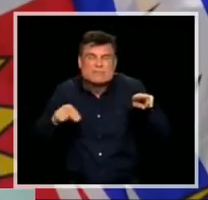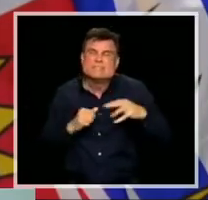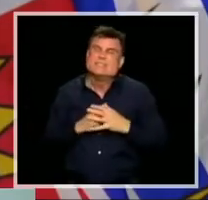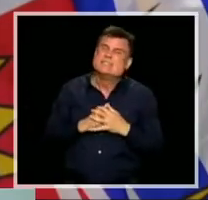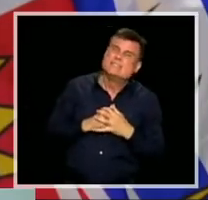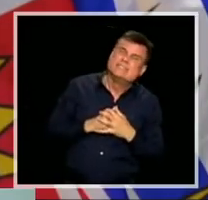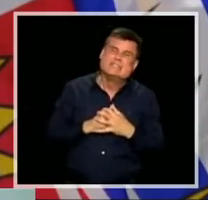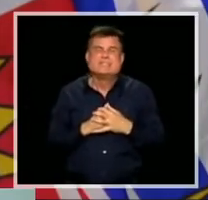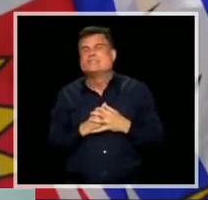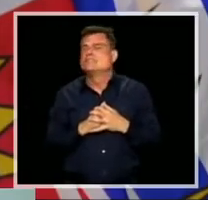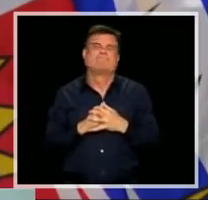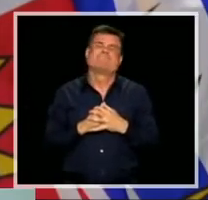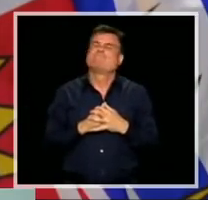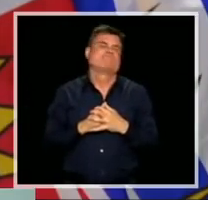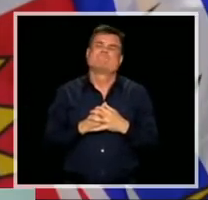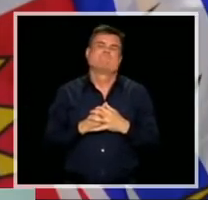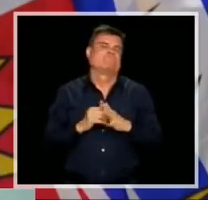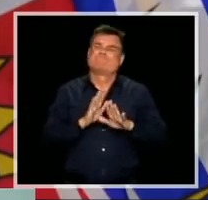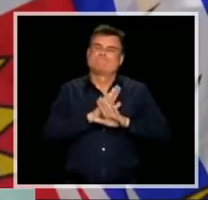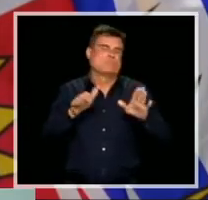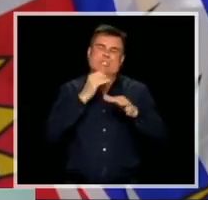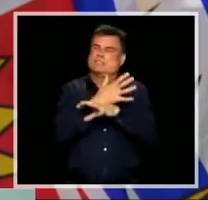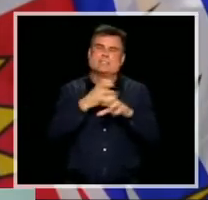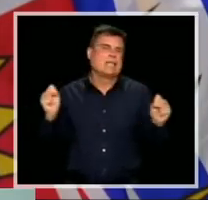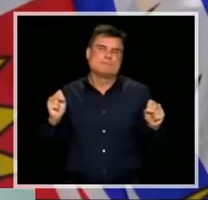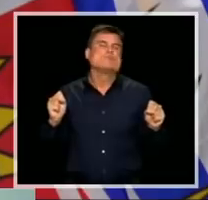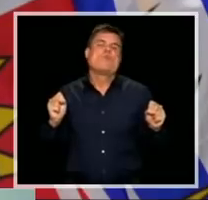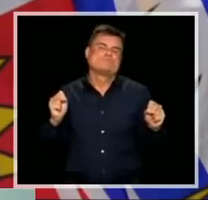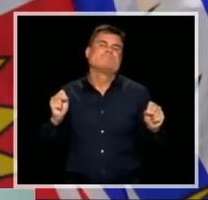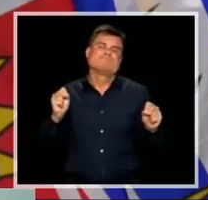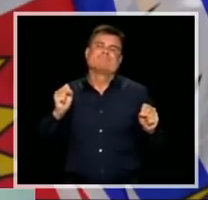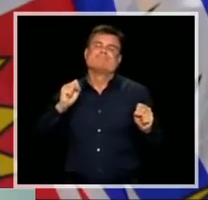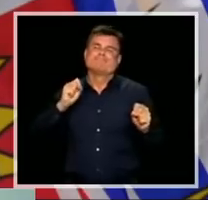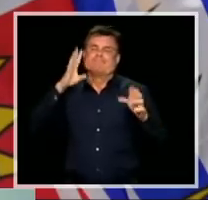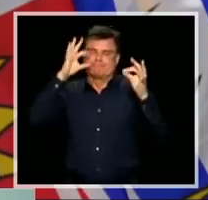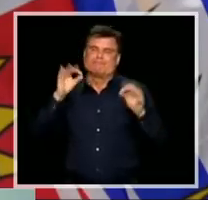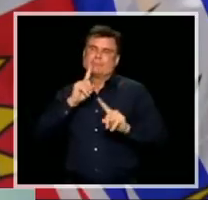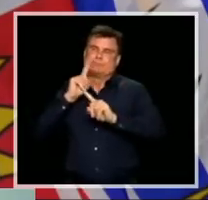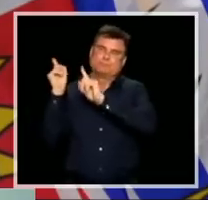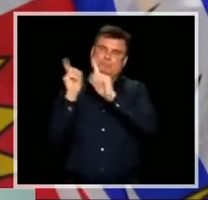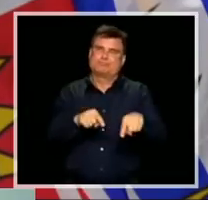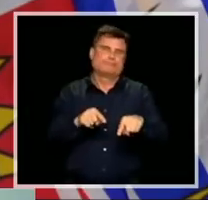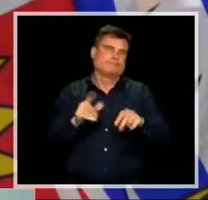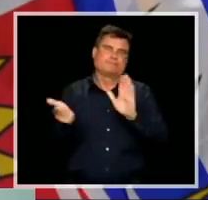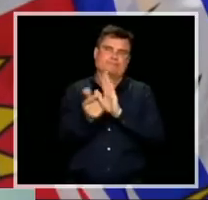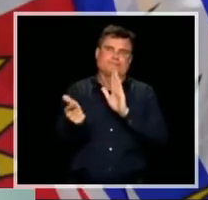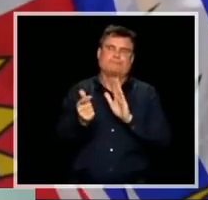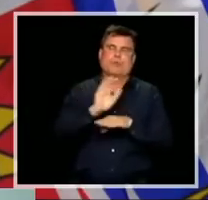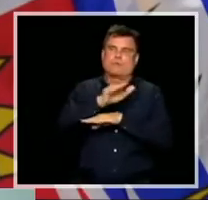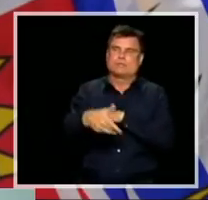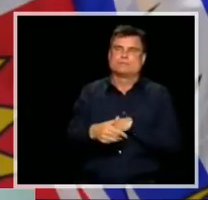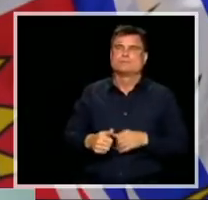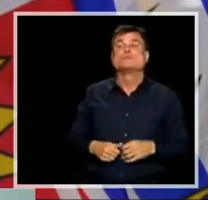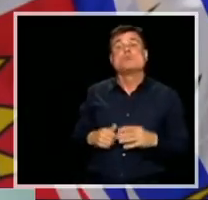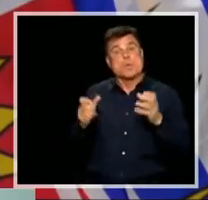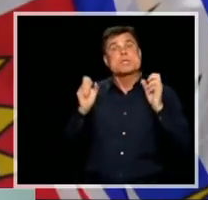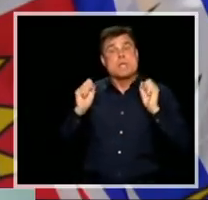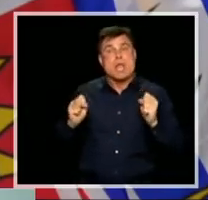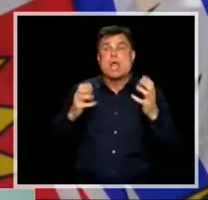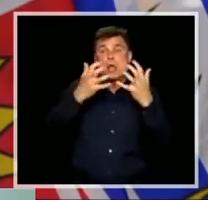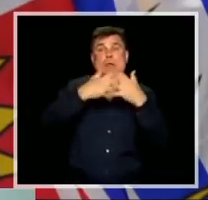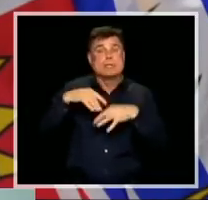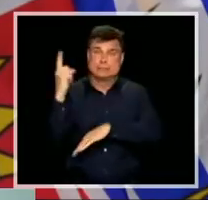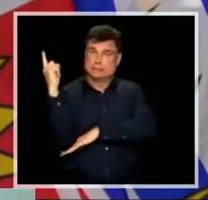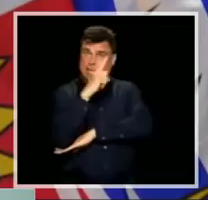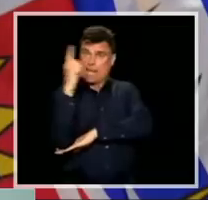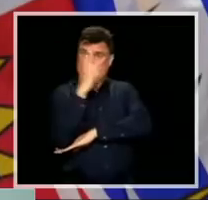may have this virus. It is still in our communities, although at a very low level, and we need to keep it that way. And that